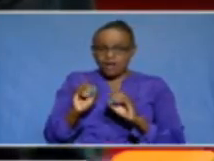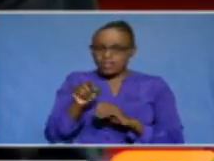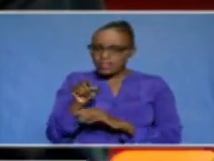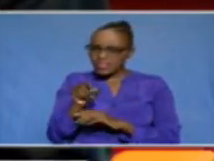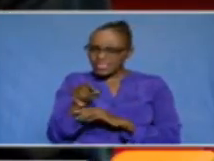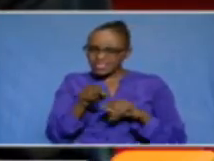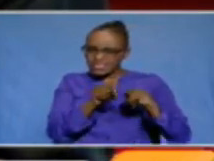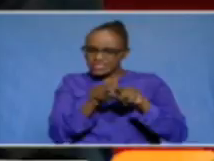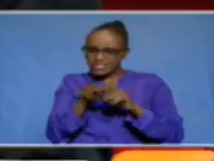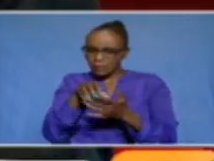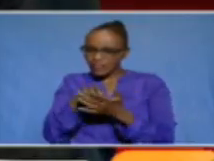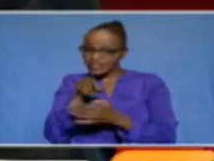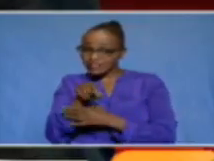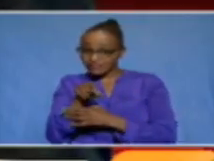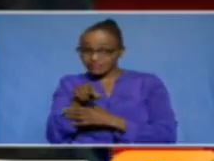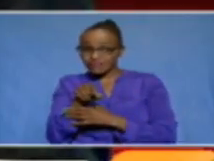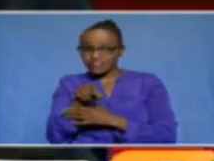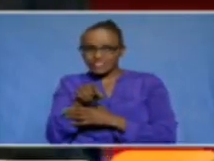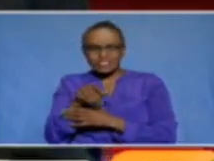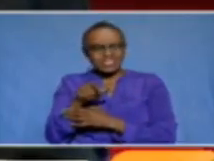Those kind of cases